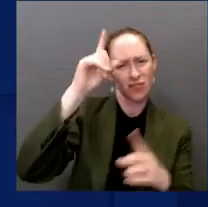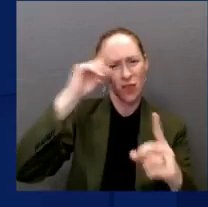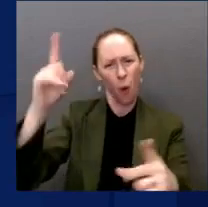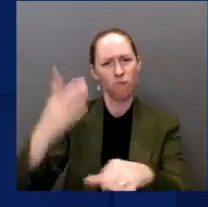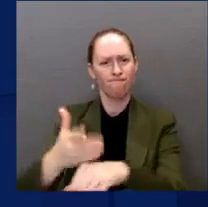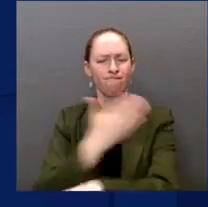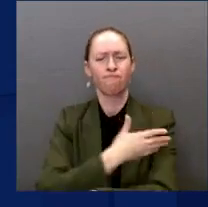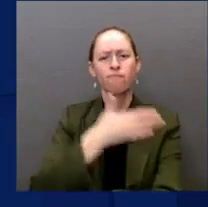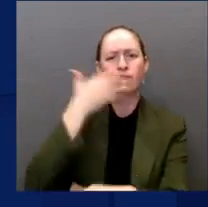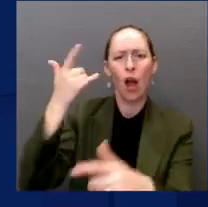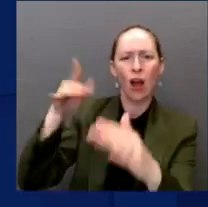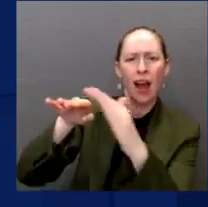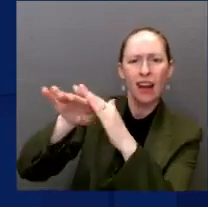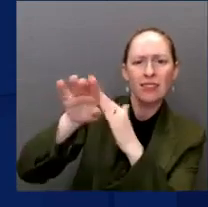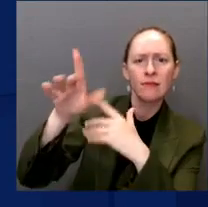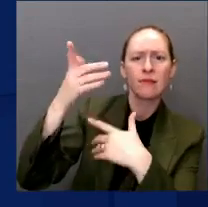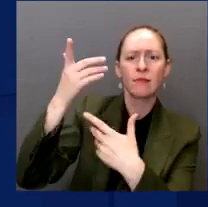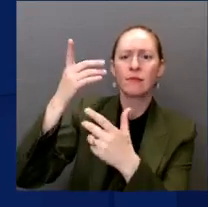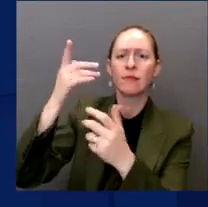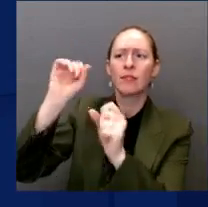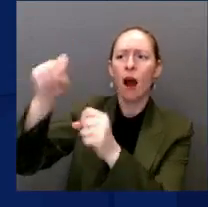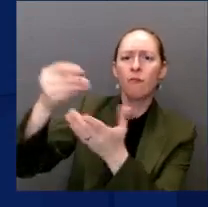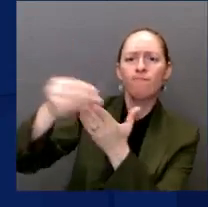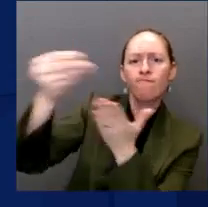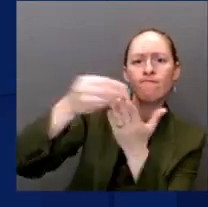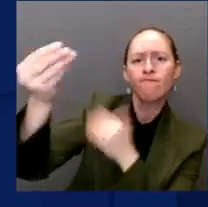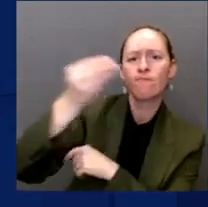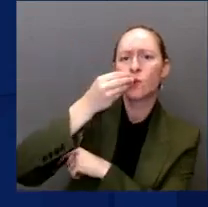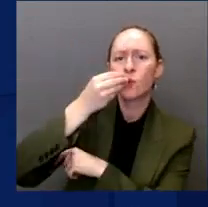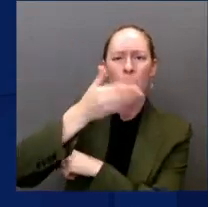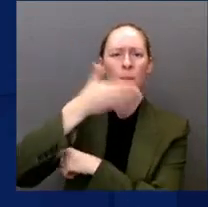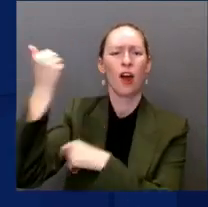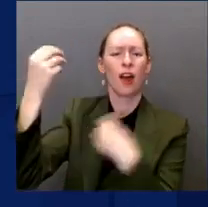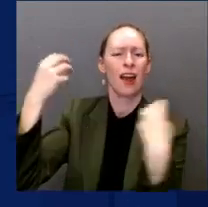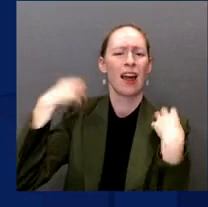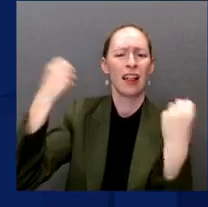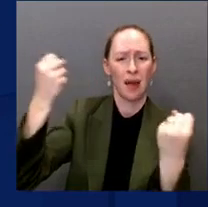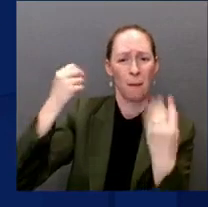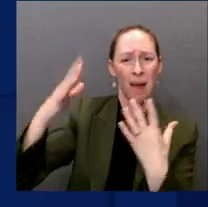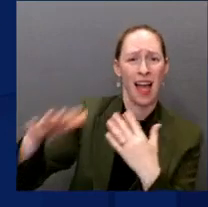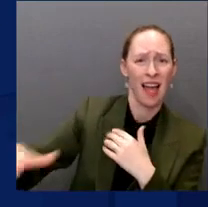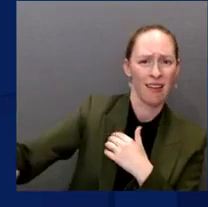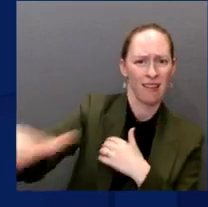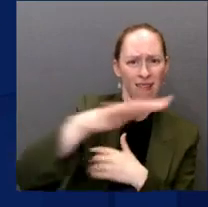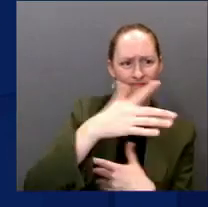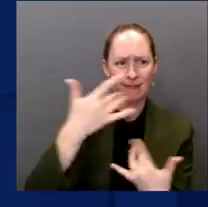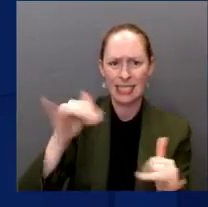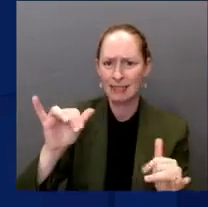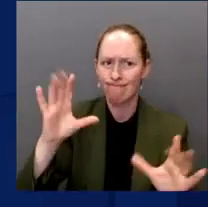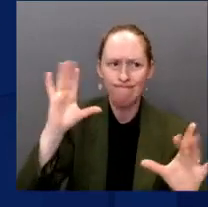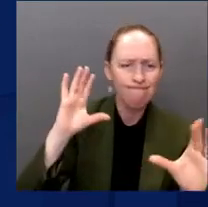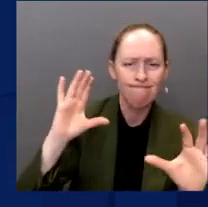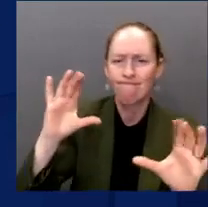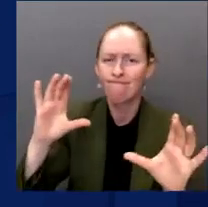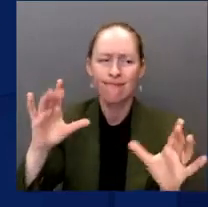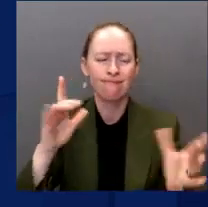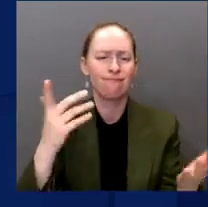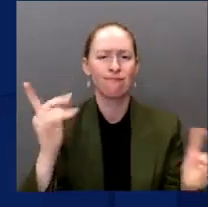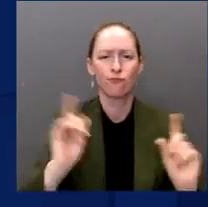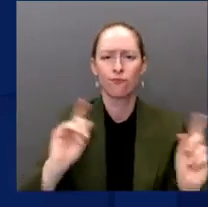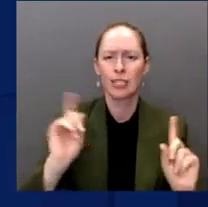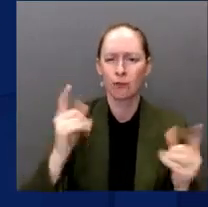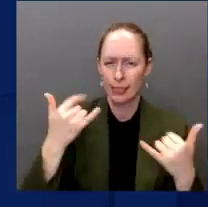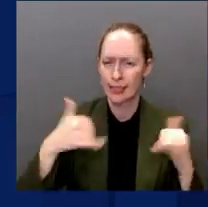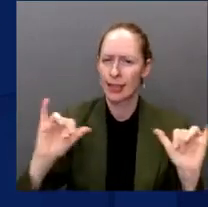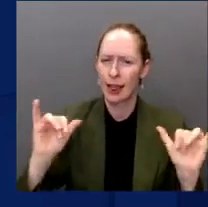lot of food deserts out there. Second, give folks the option and information they need to make healthy dietary